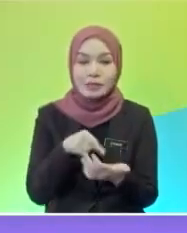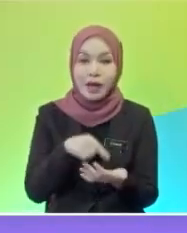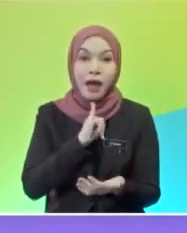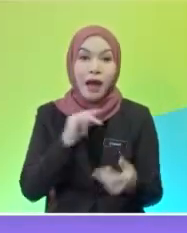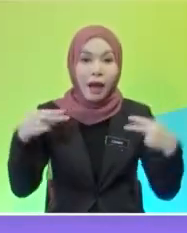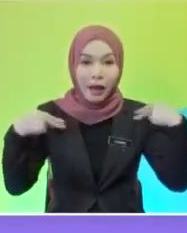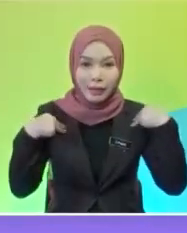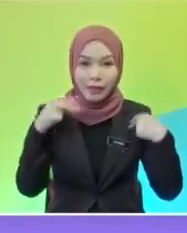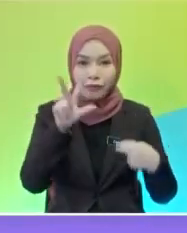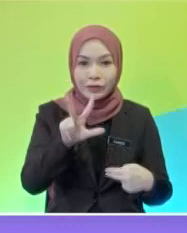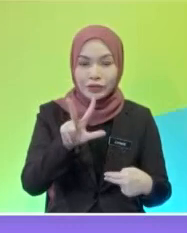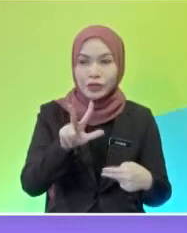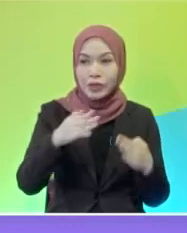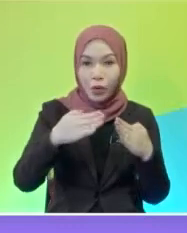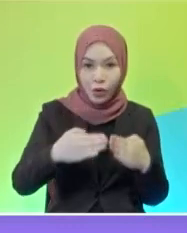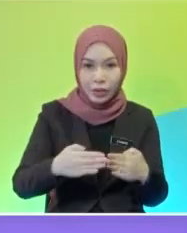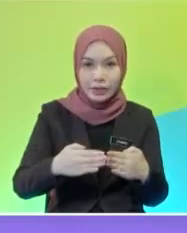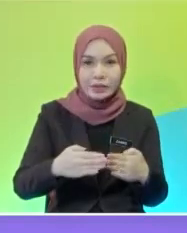have three corners.